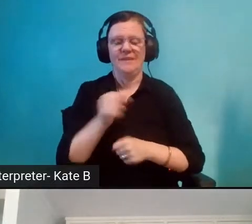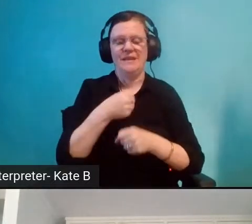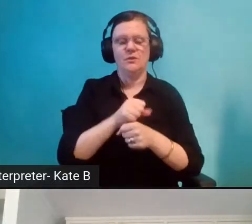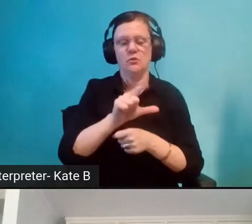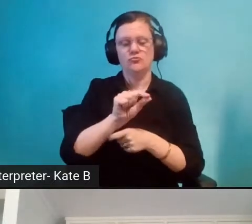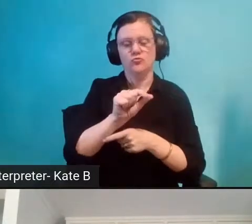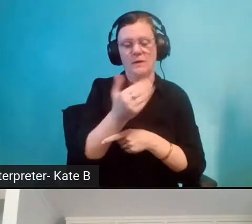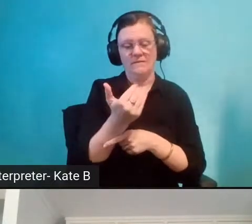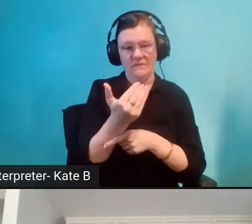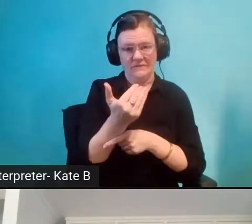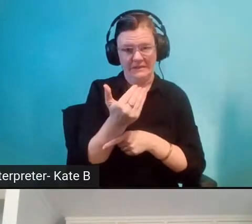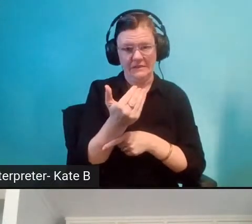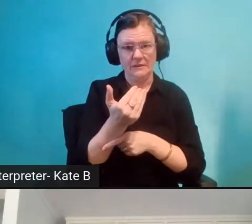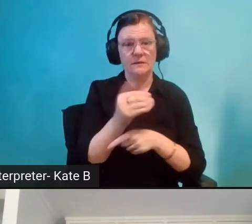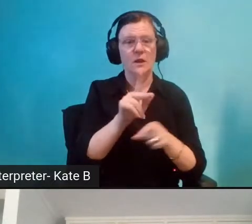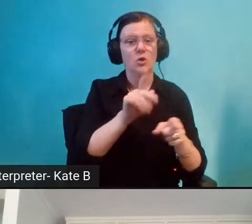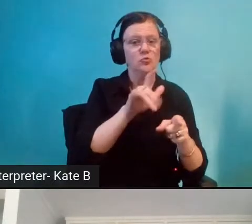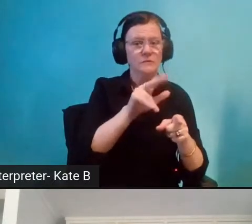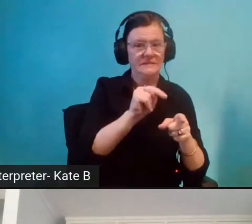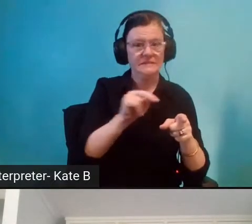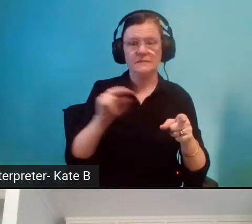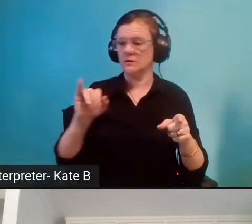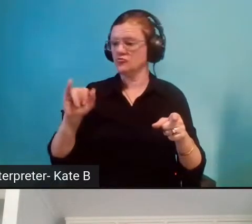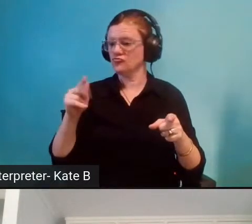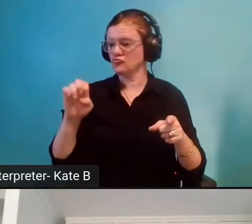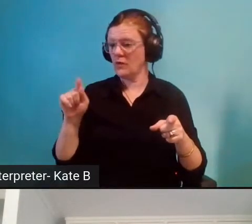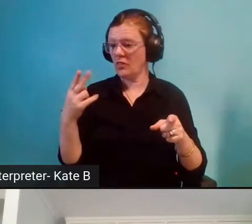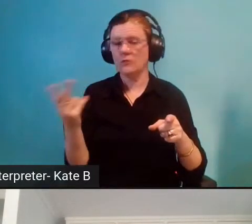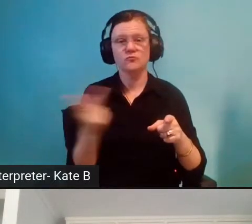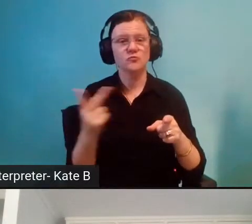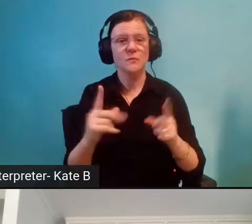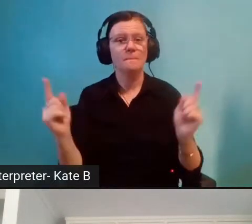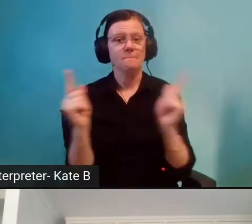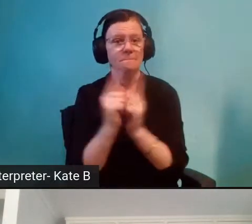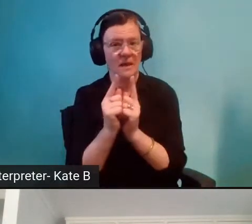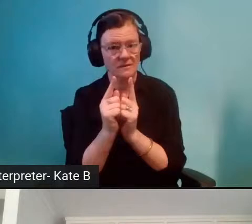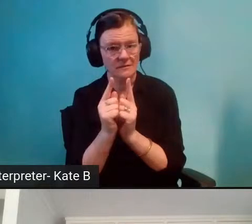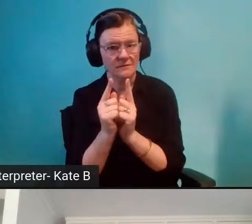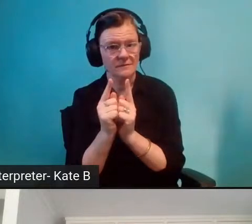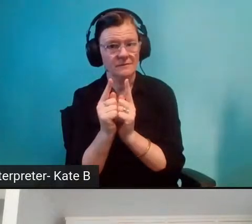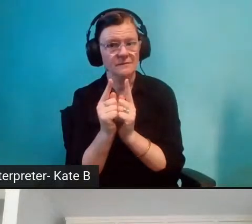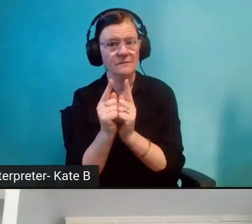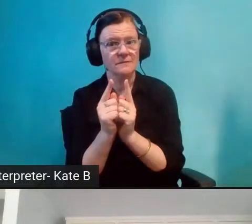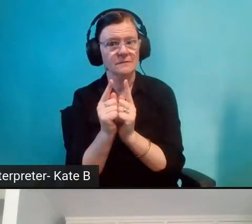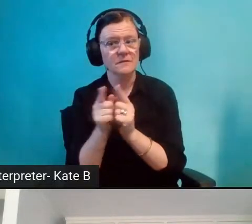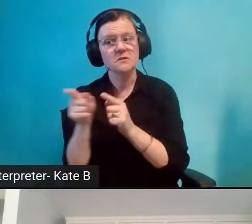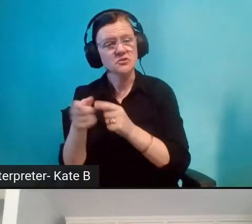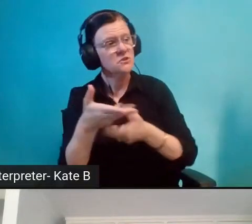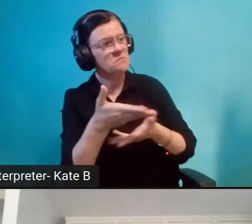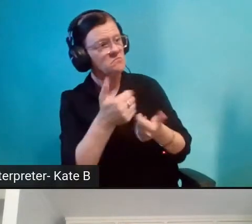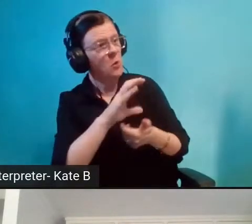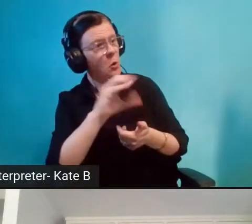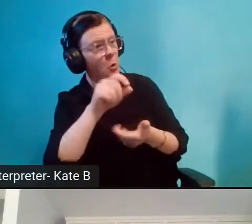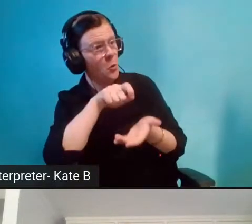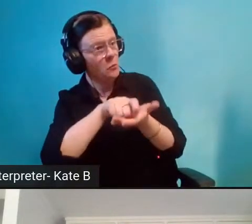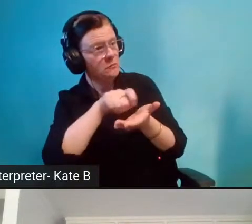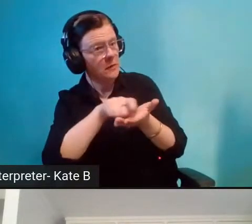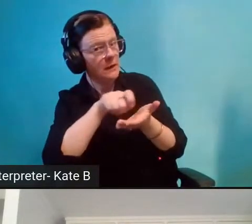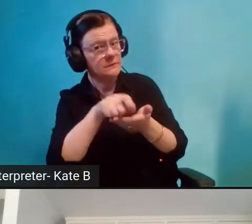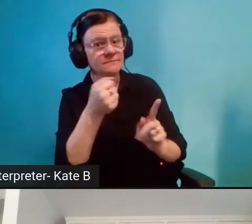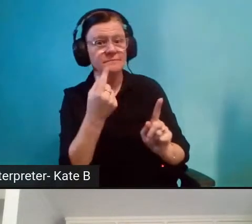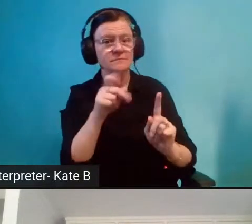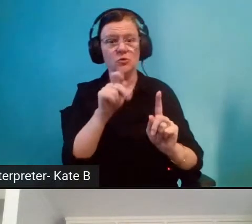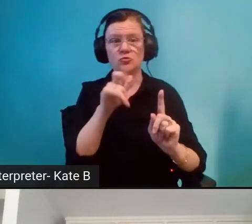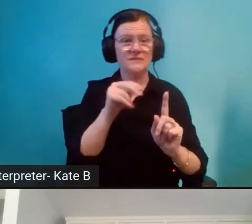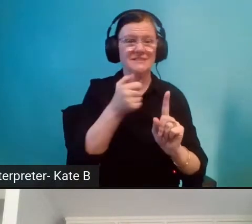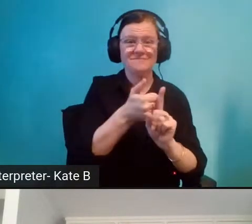agent introduced her to Judy Heumann, who let Kristen co-write her book, even though Kristen had